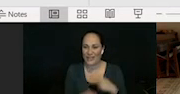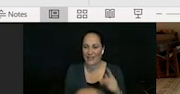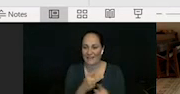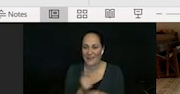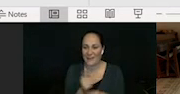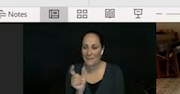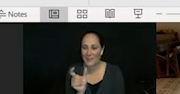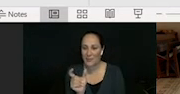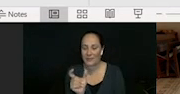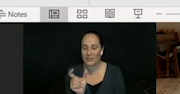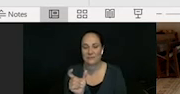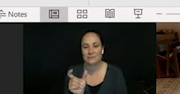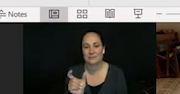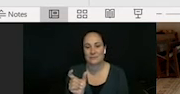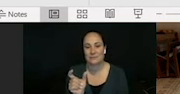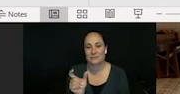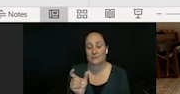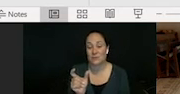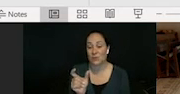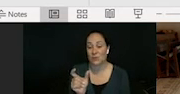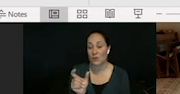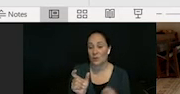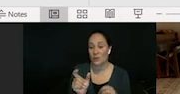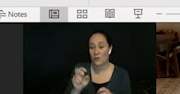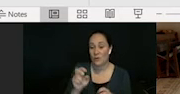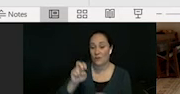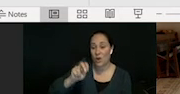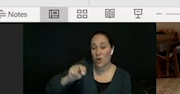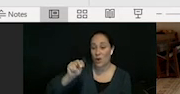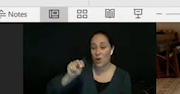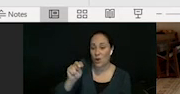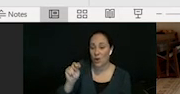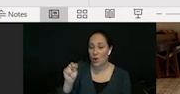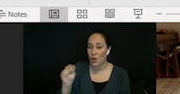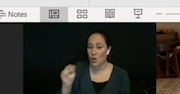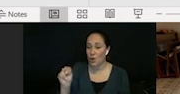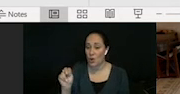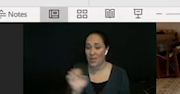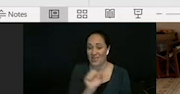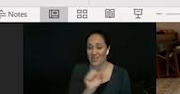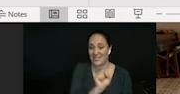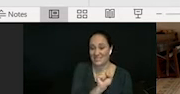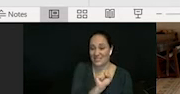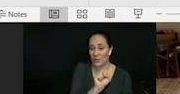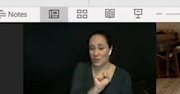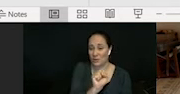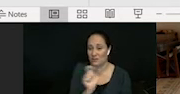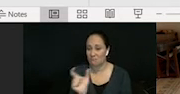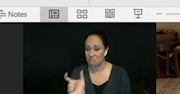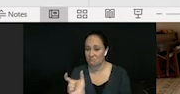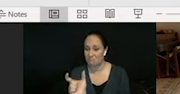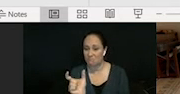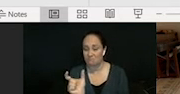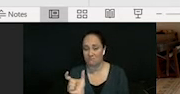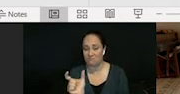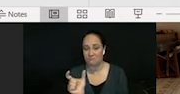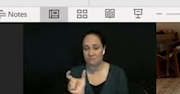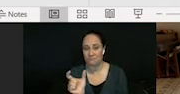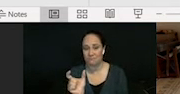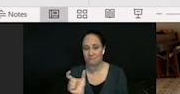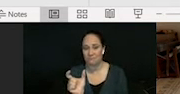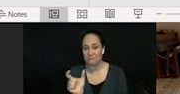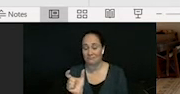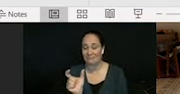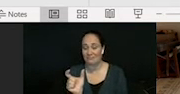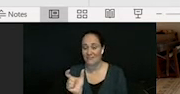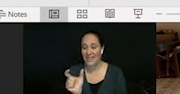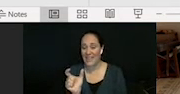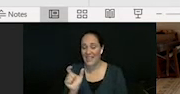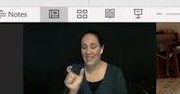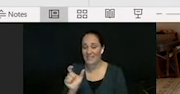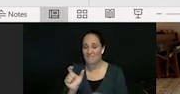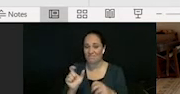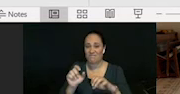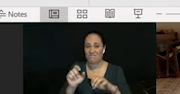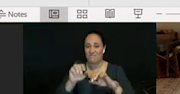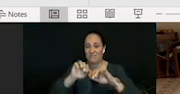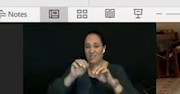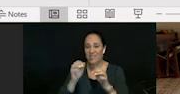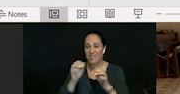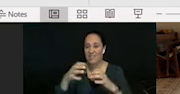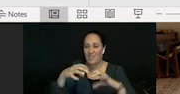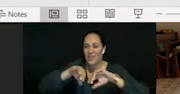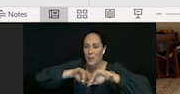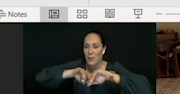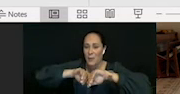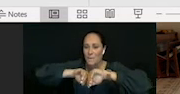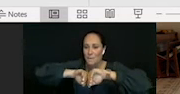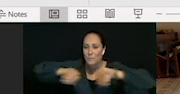orientation: north-south, south-north. They have to be in an orientation such that they're repelling each other. This experiment will